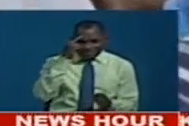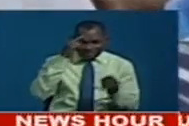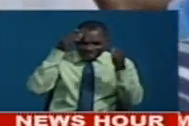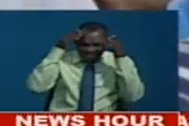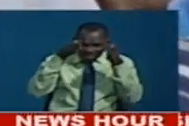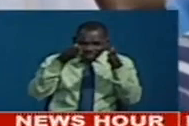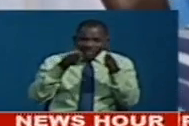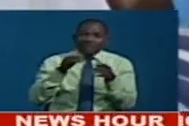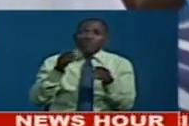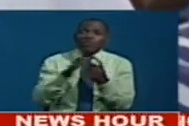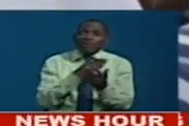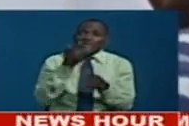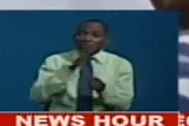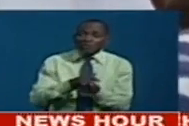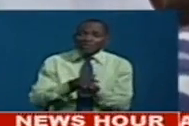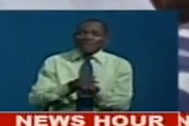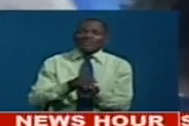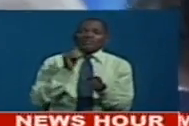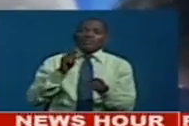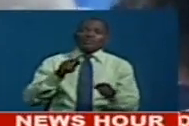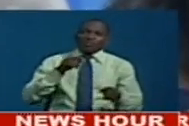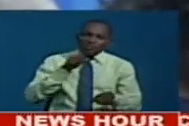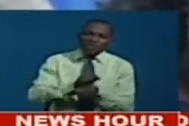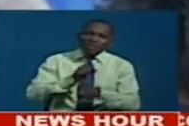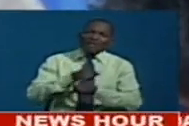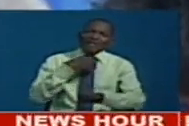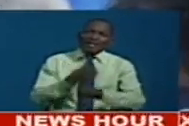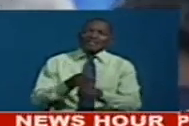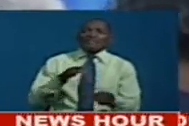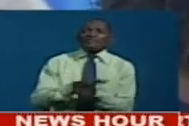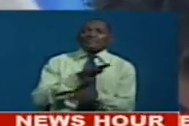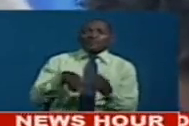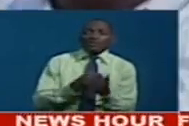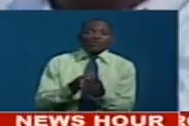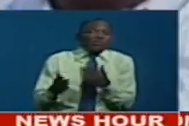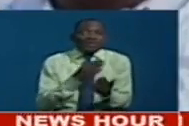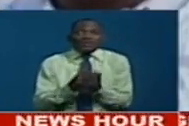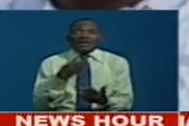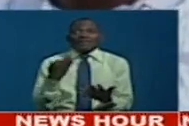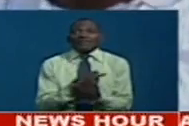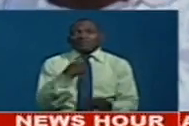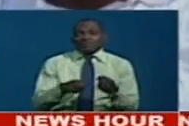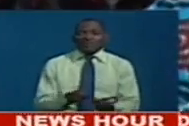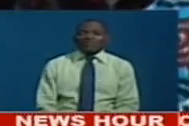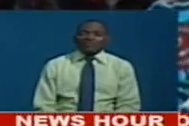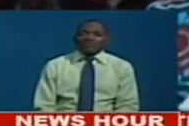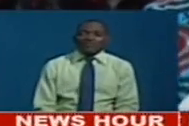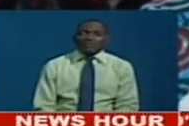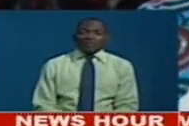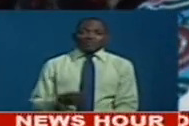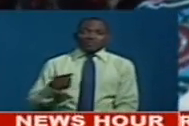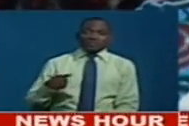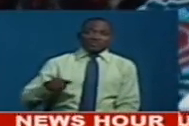determined to fulfill its promises made to the people of Ghana in spite of the financial difficulties it inherited. We